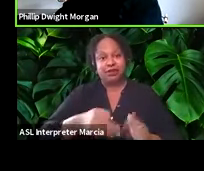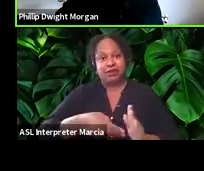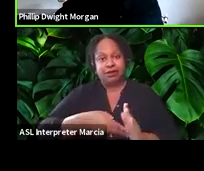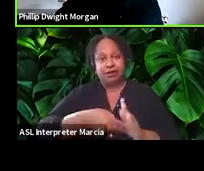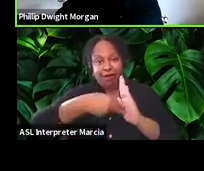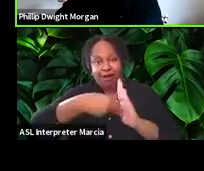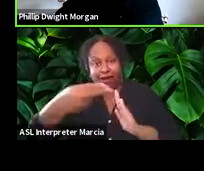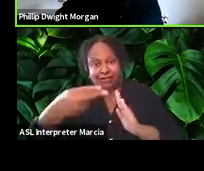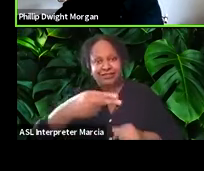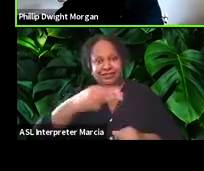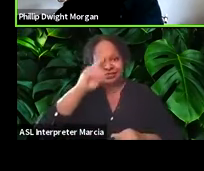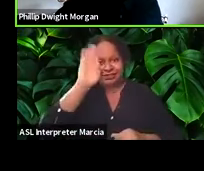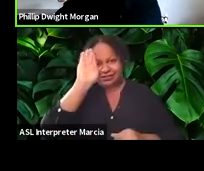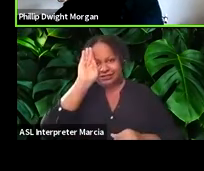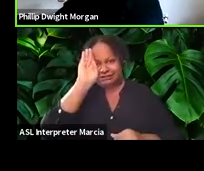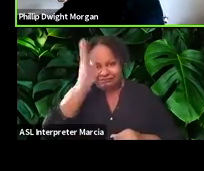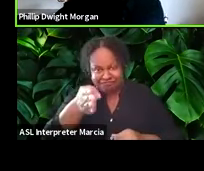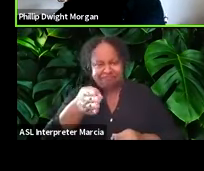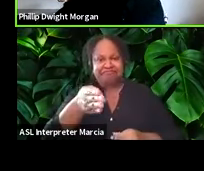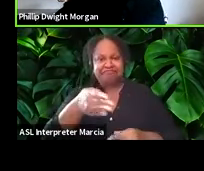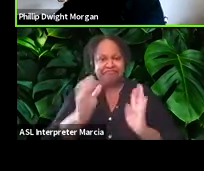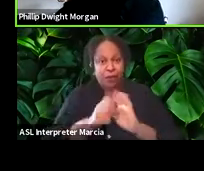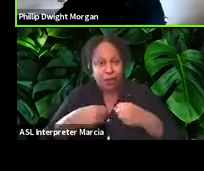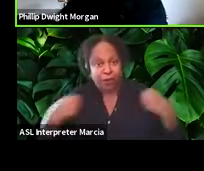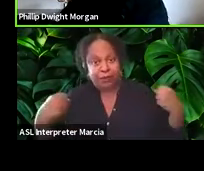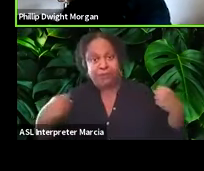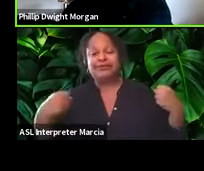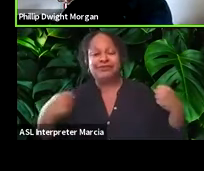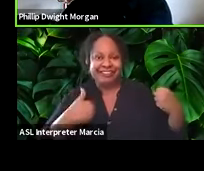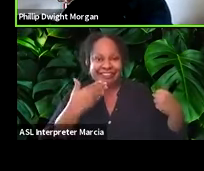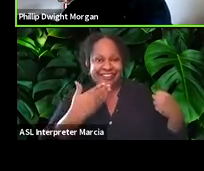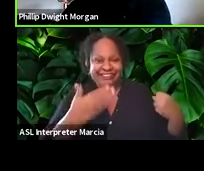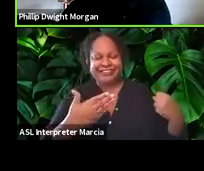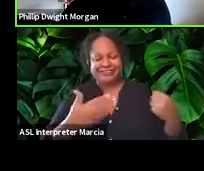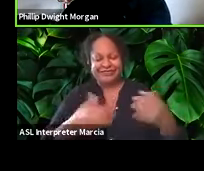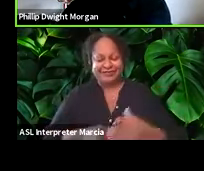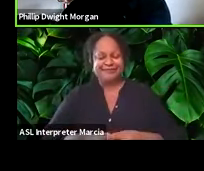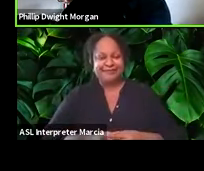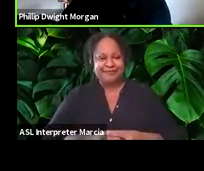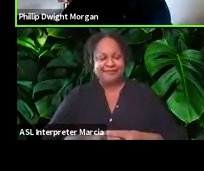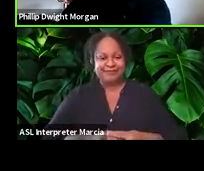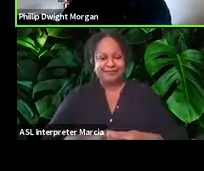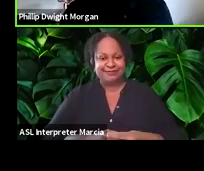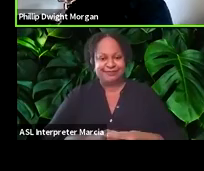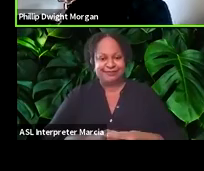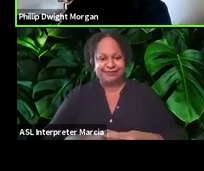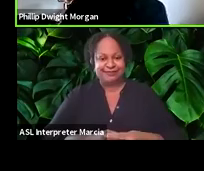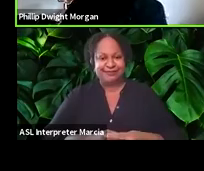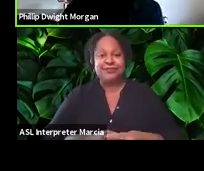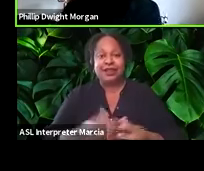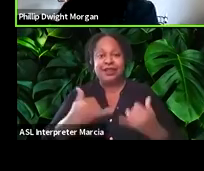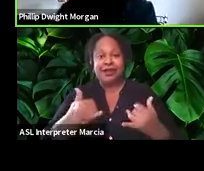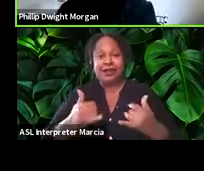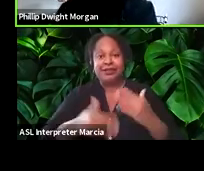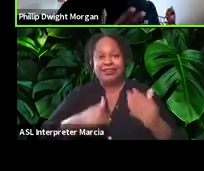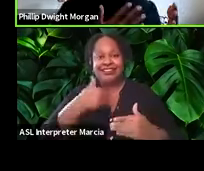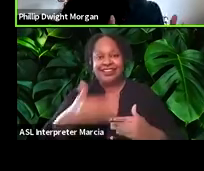And I just think it's a tremendous gift. So yeah, thank you for that. I'm gonna jump into